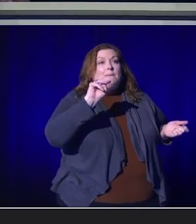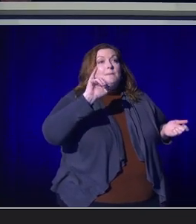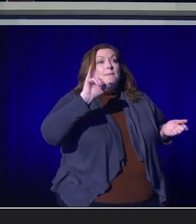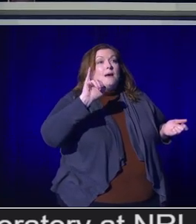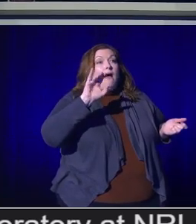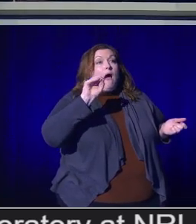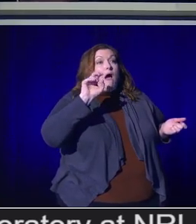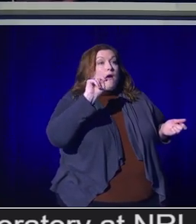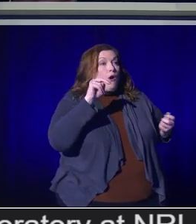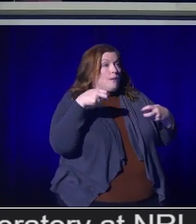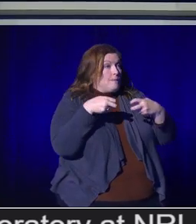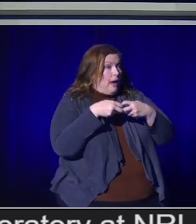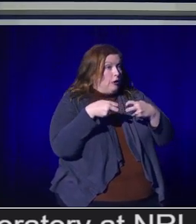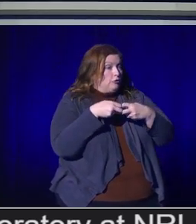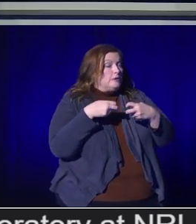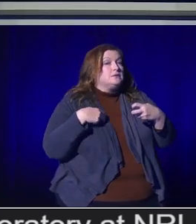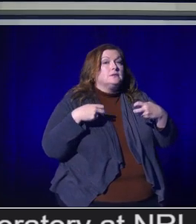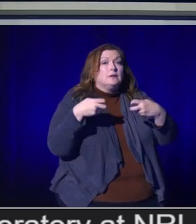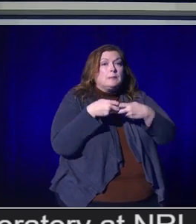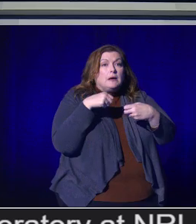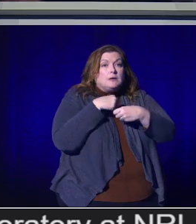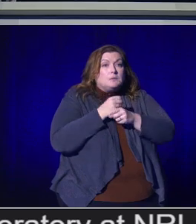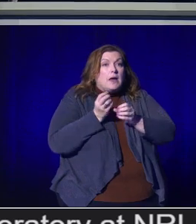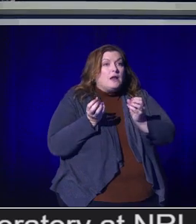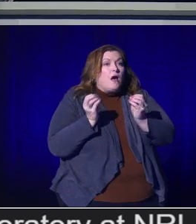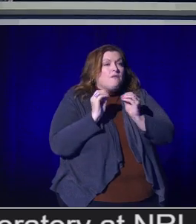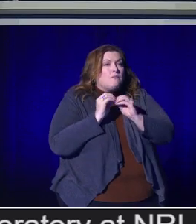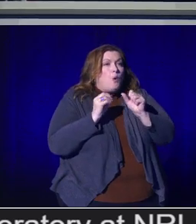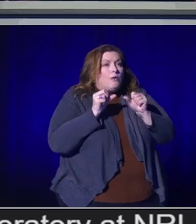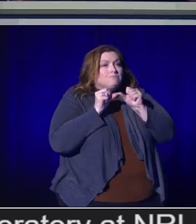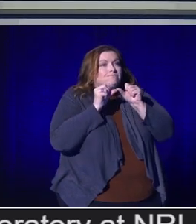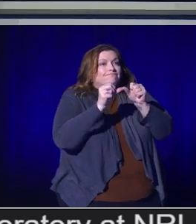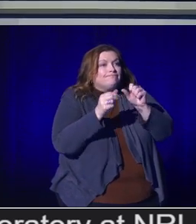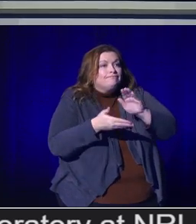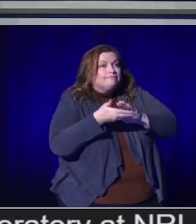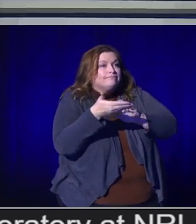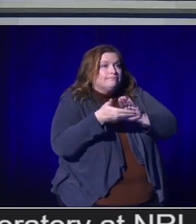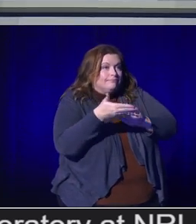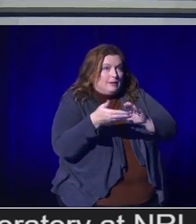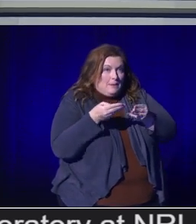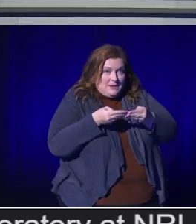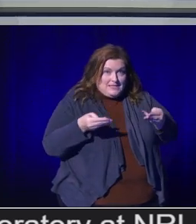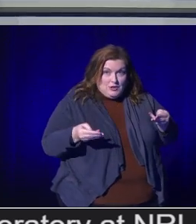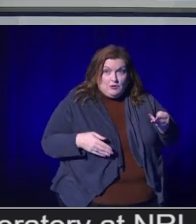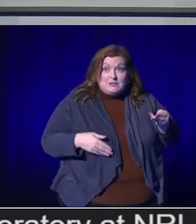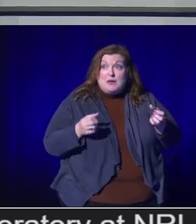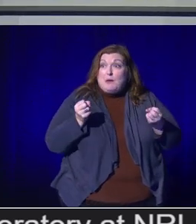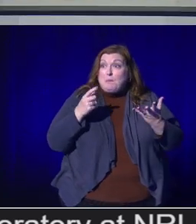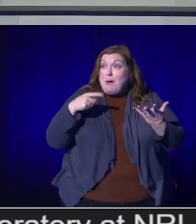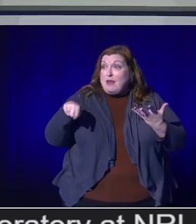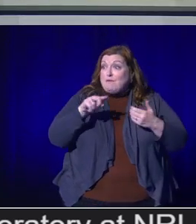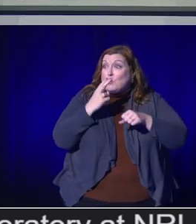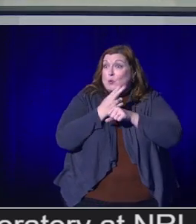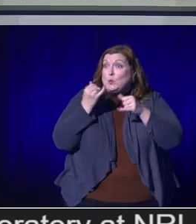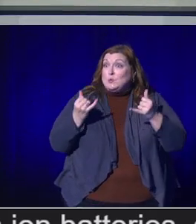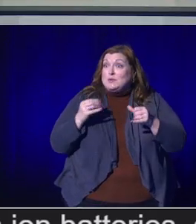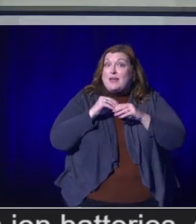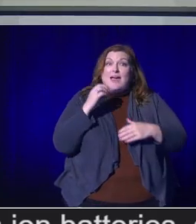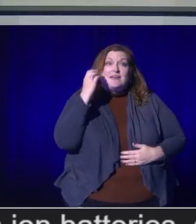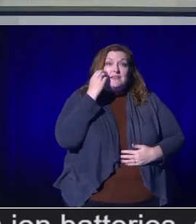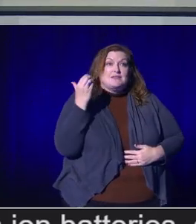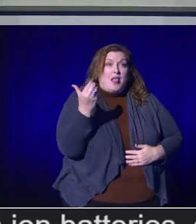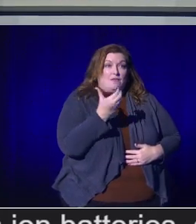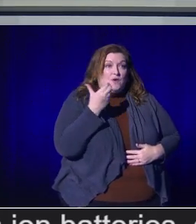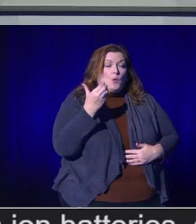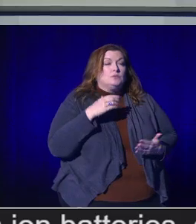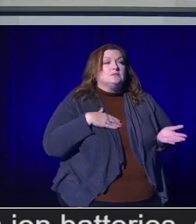as batteries made from more abundant materials, which many of you find today in your cell phones. Dr. Carter